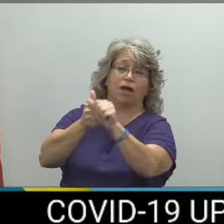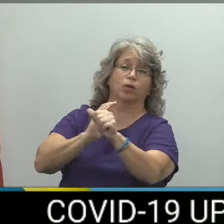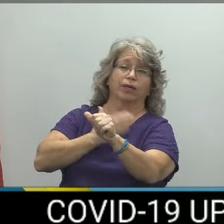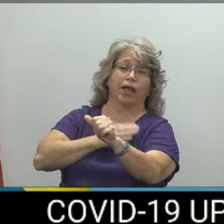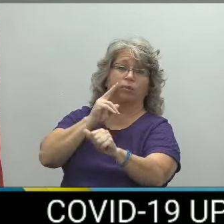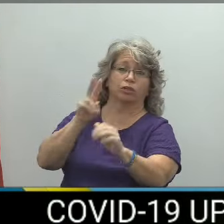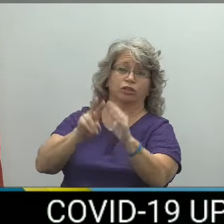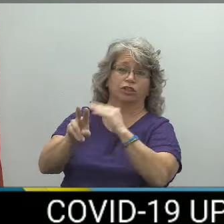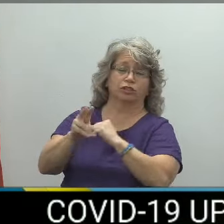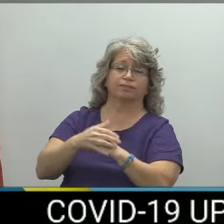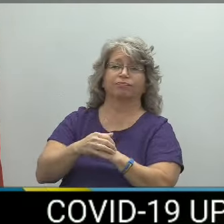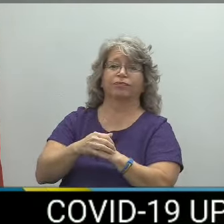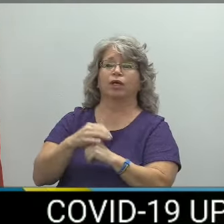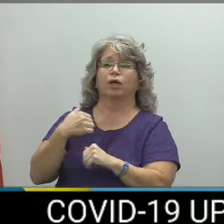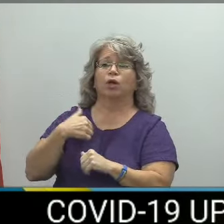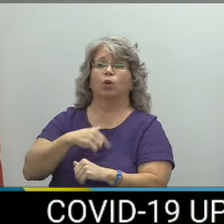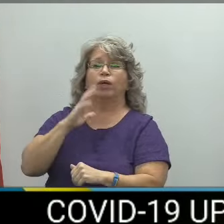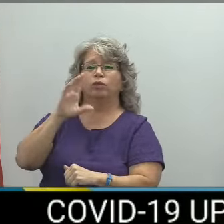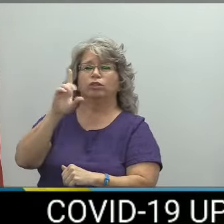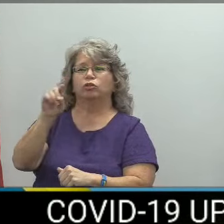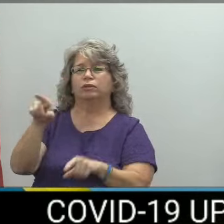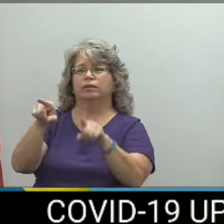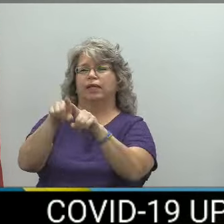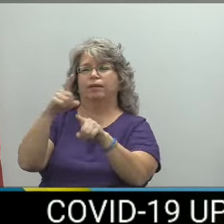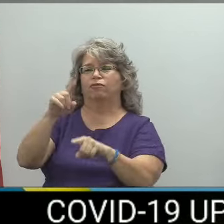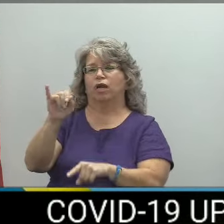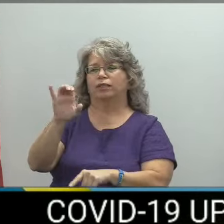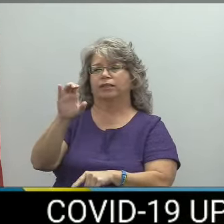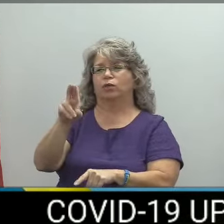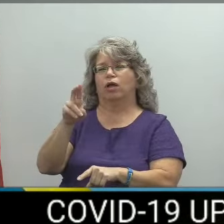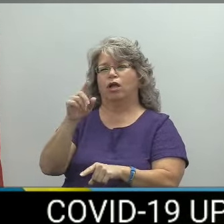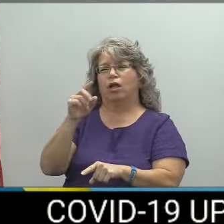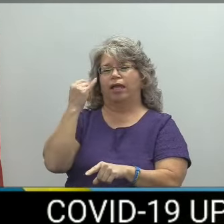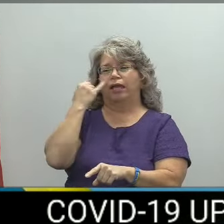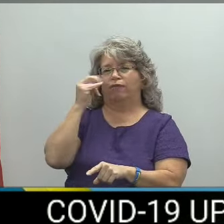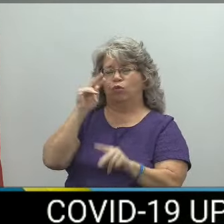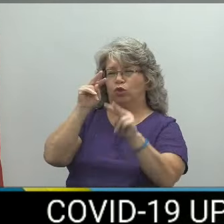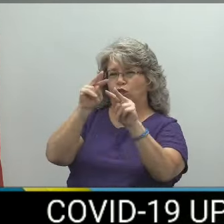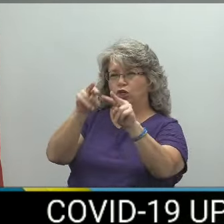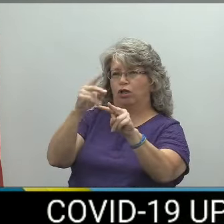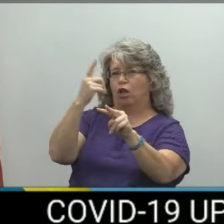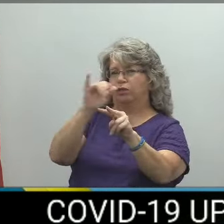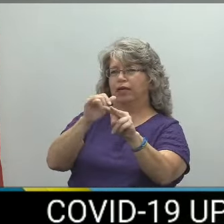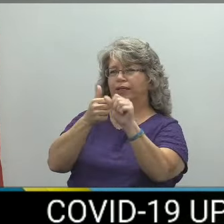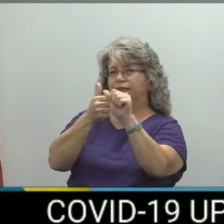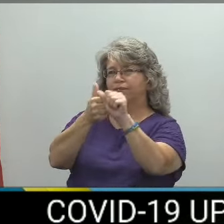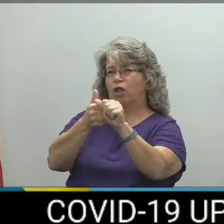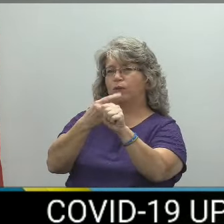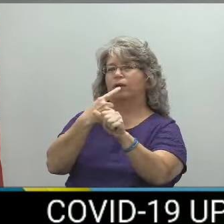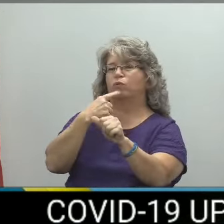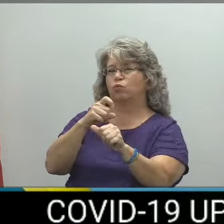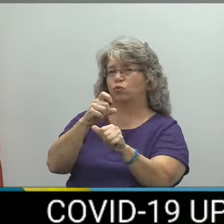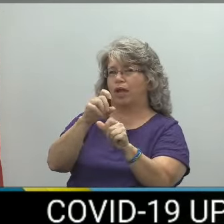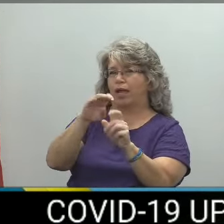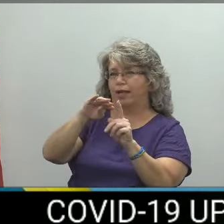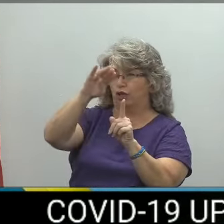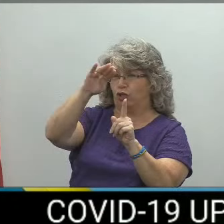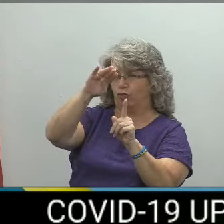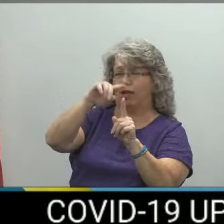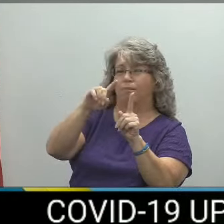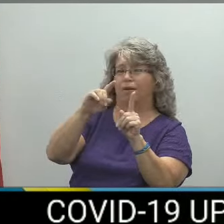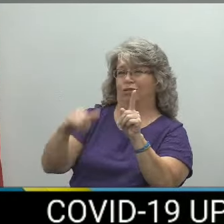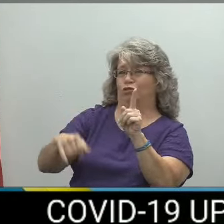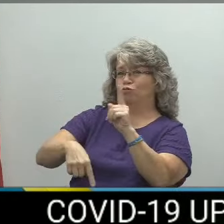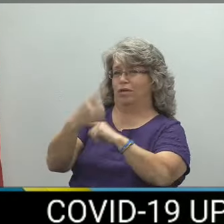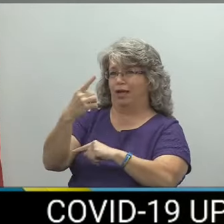And we'll do the same thing for the ICU. It looks like it's following the red curve, but next. The latest data point